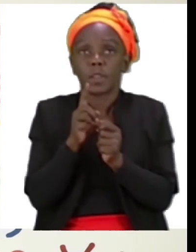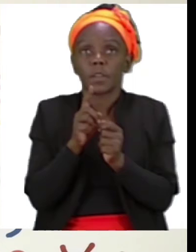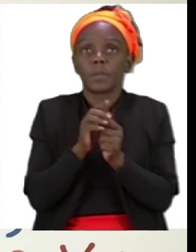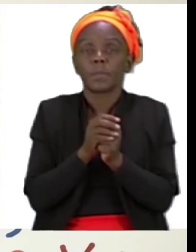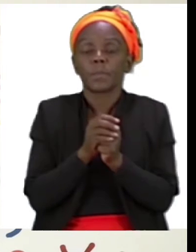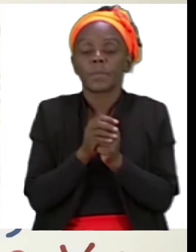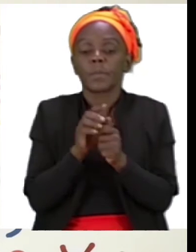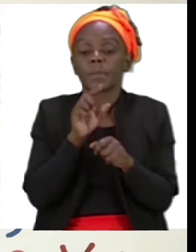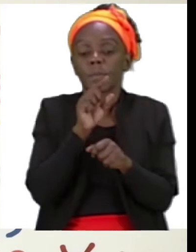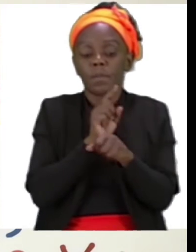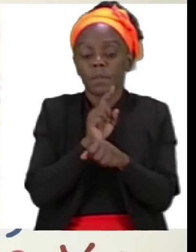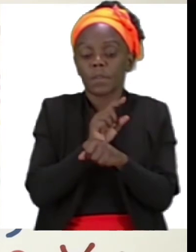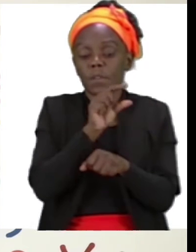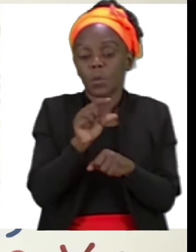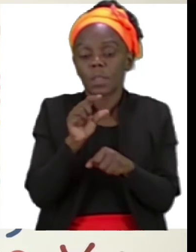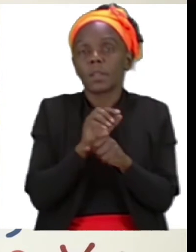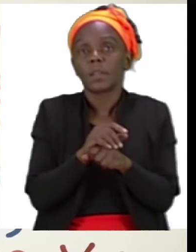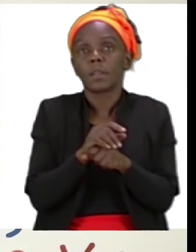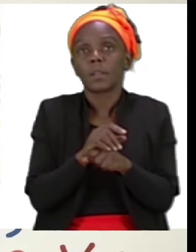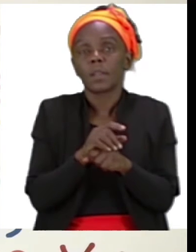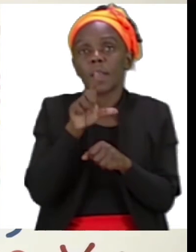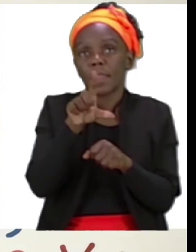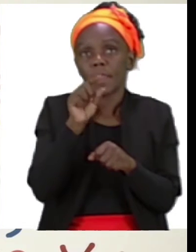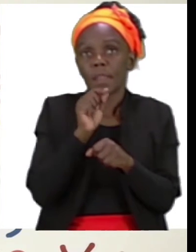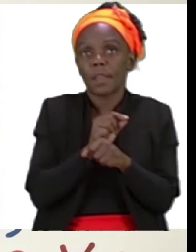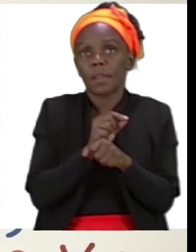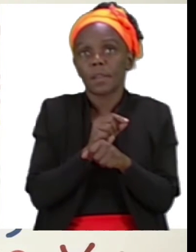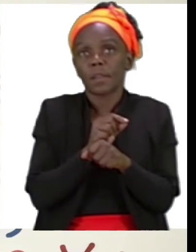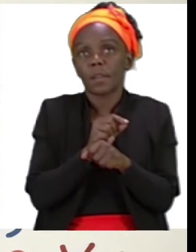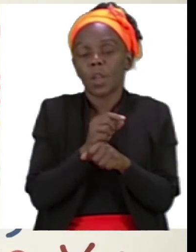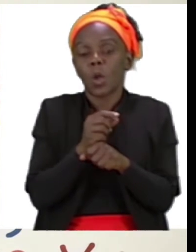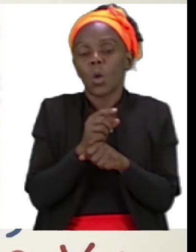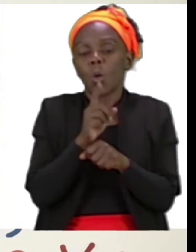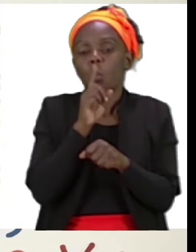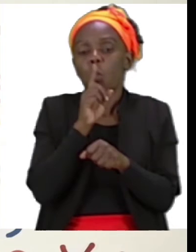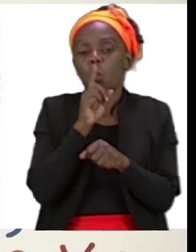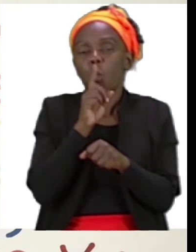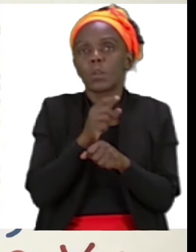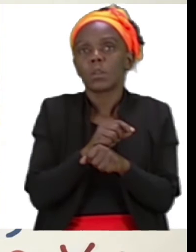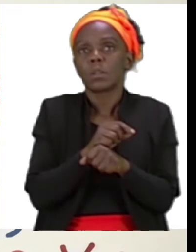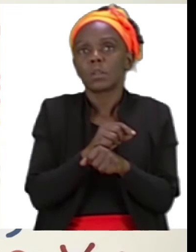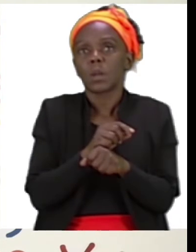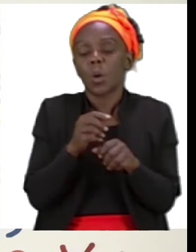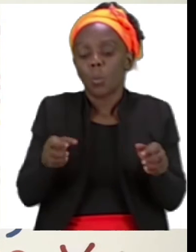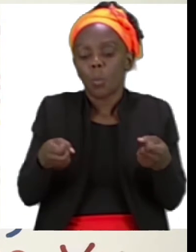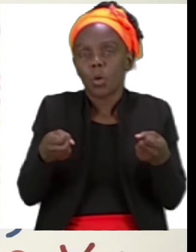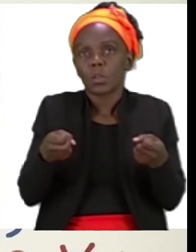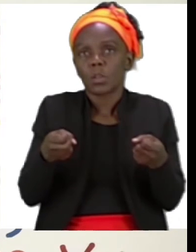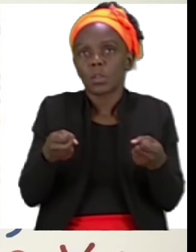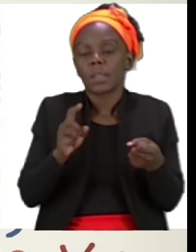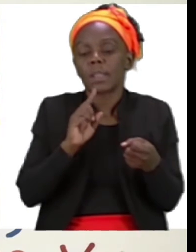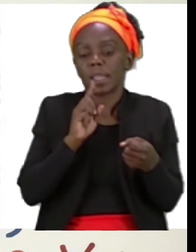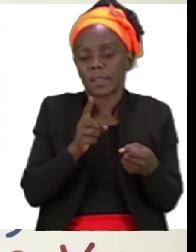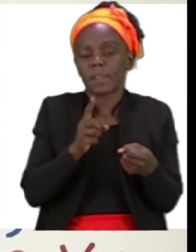read the words in the blocks together. The hot pot